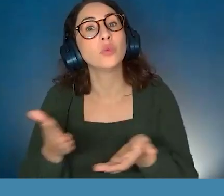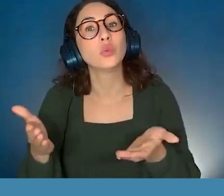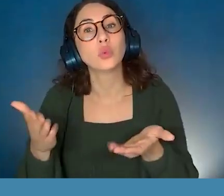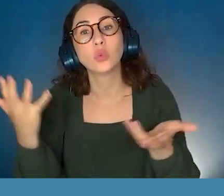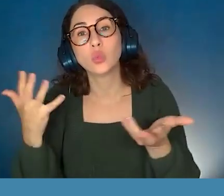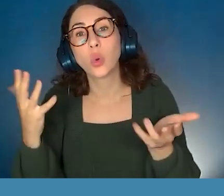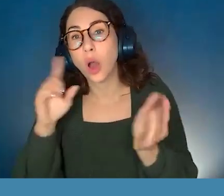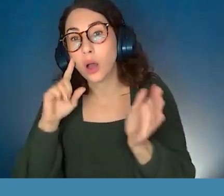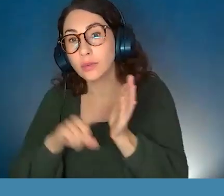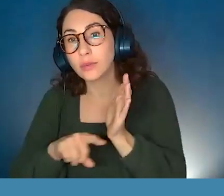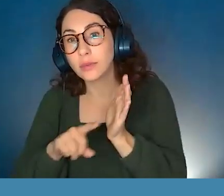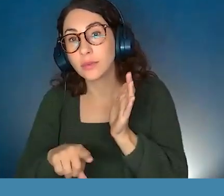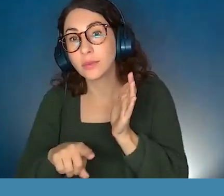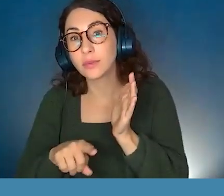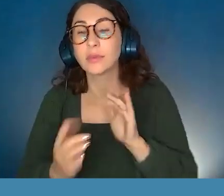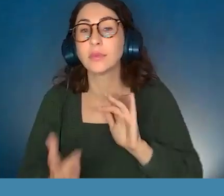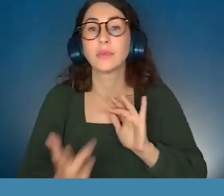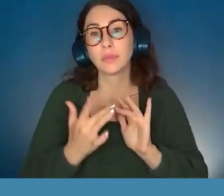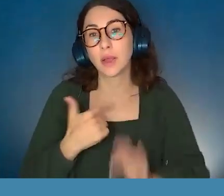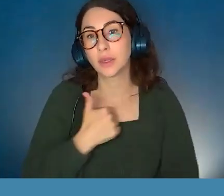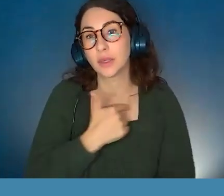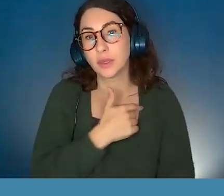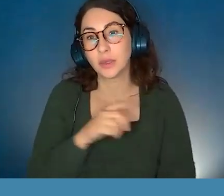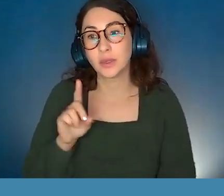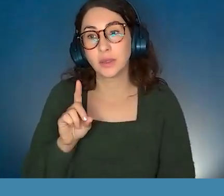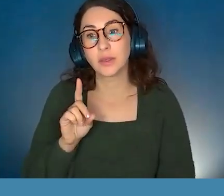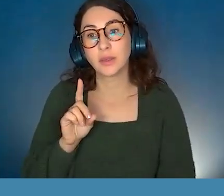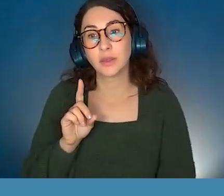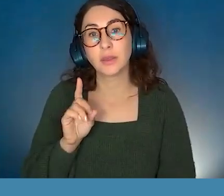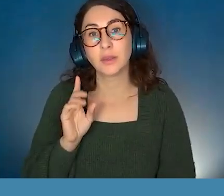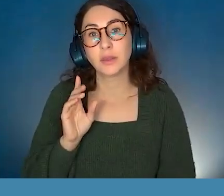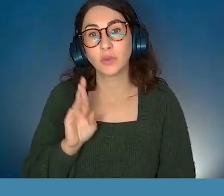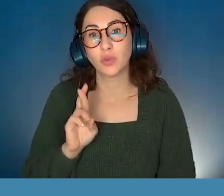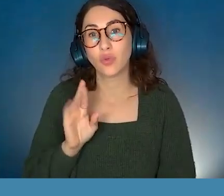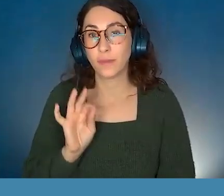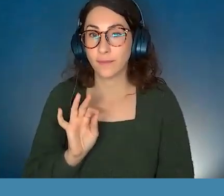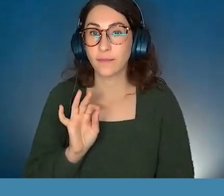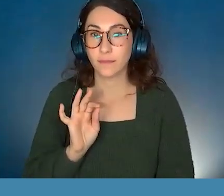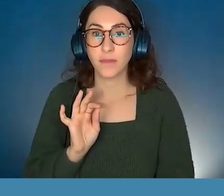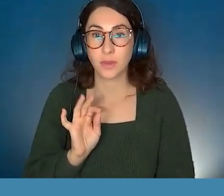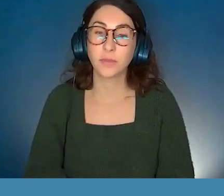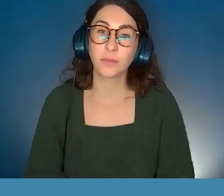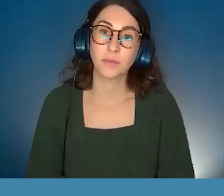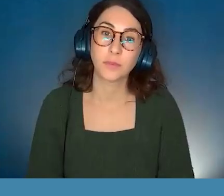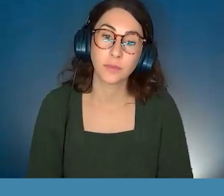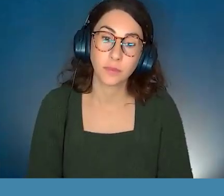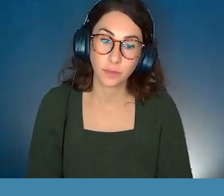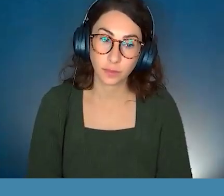reach out to Disability Rights Florida if you're having trouble getting access to a fact and you feel that you would benefit from one.